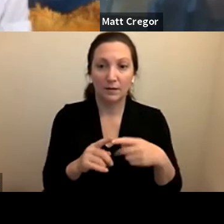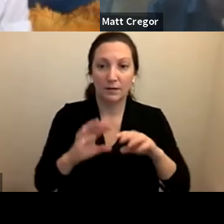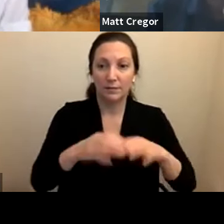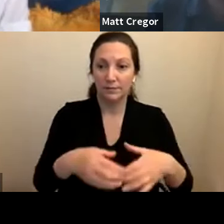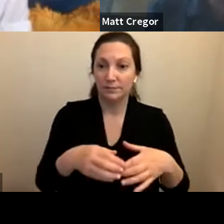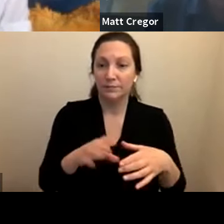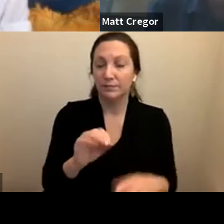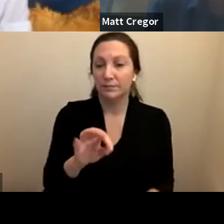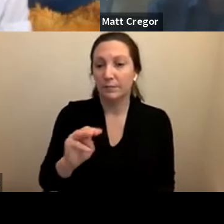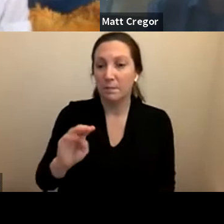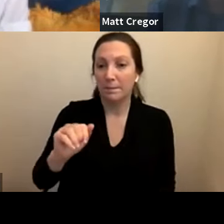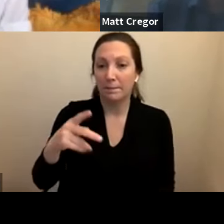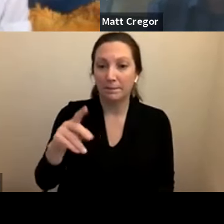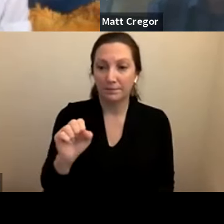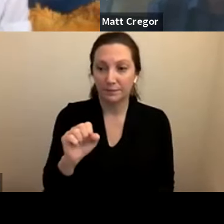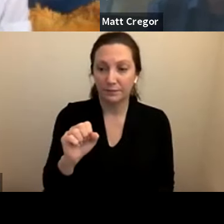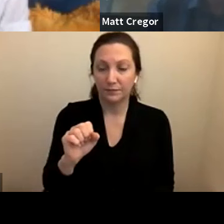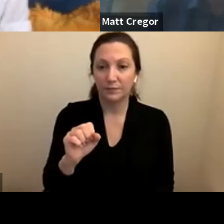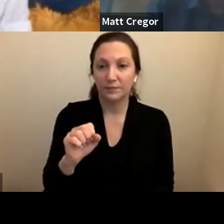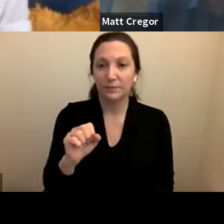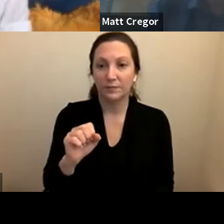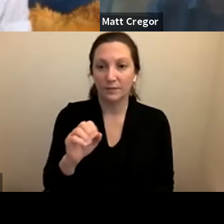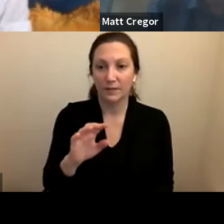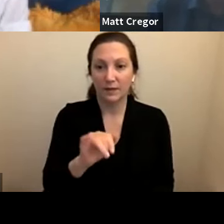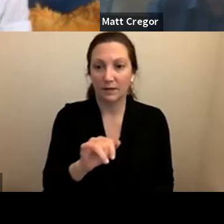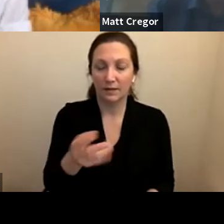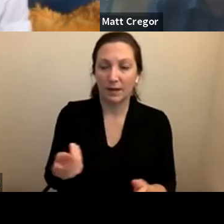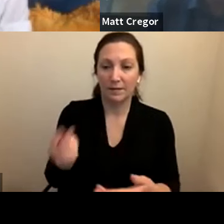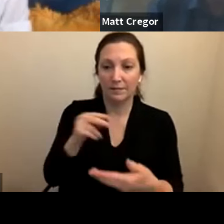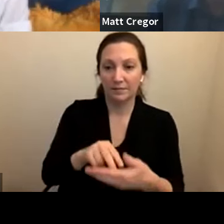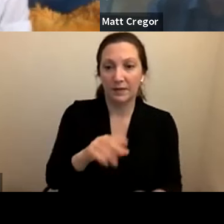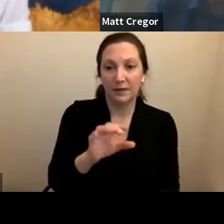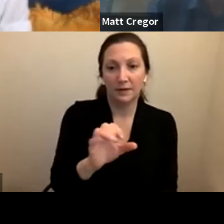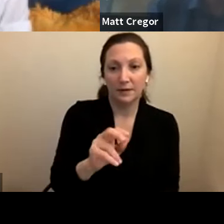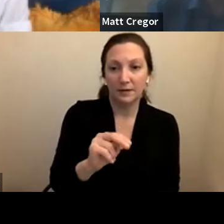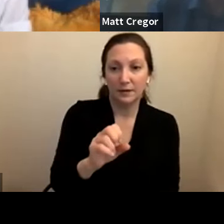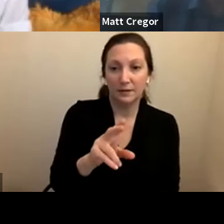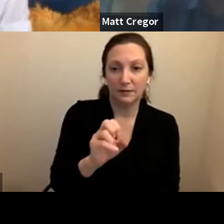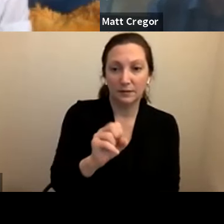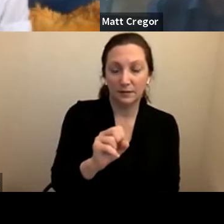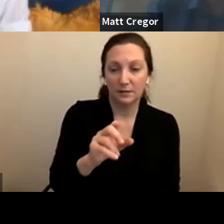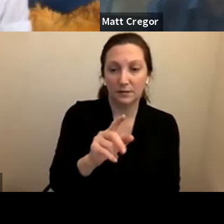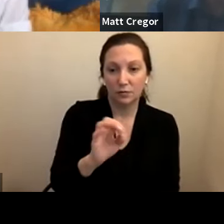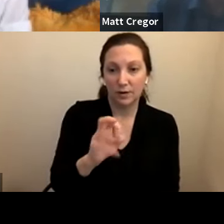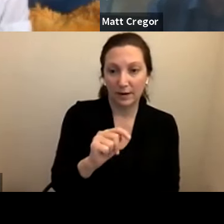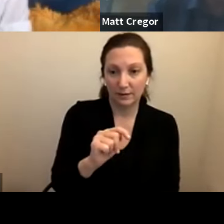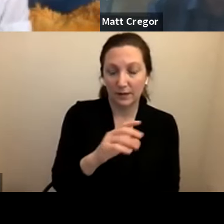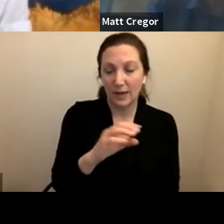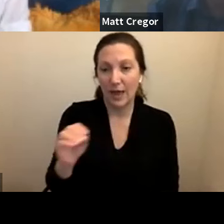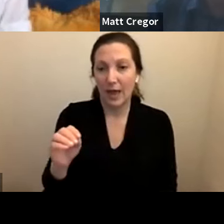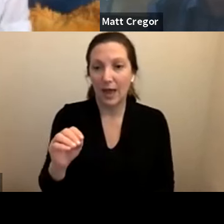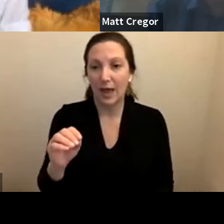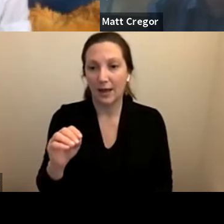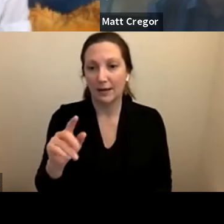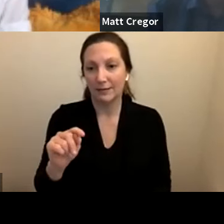maps that go back to the census tract and tiering data. I believe this is a request from Mr. Kreger,